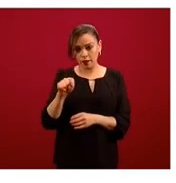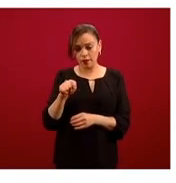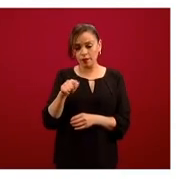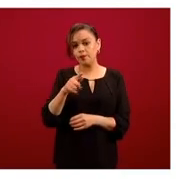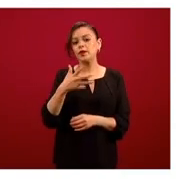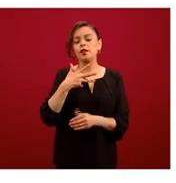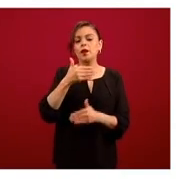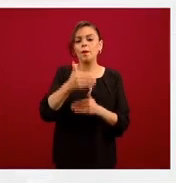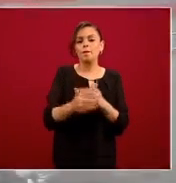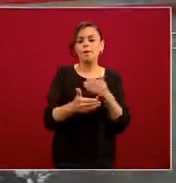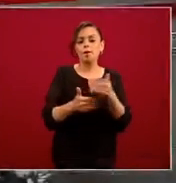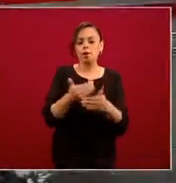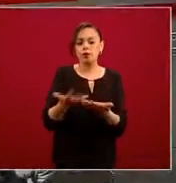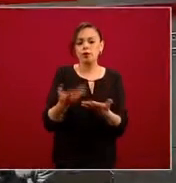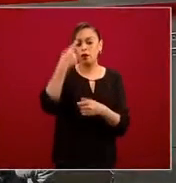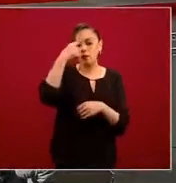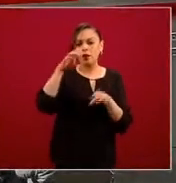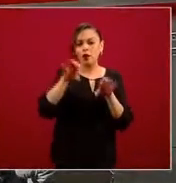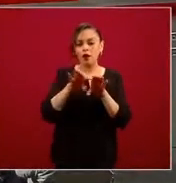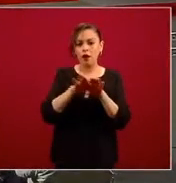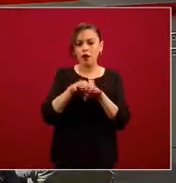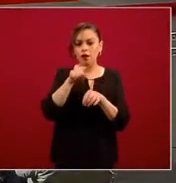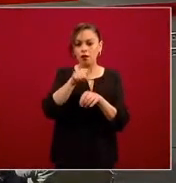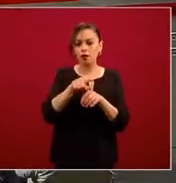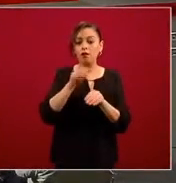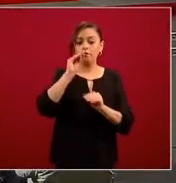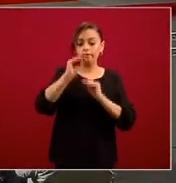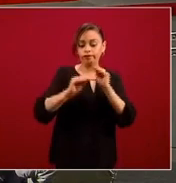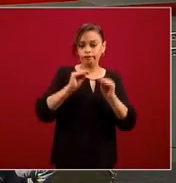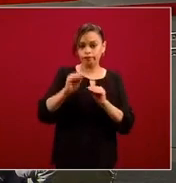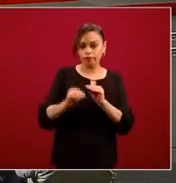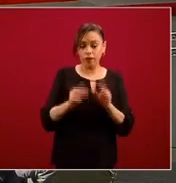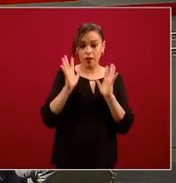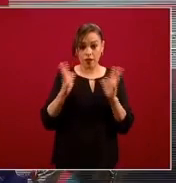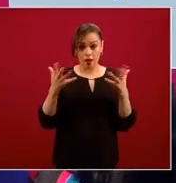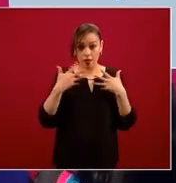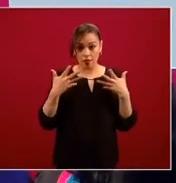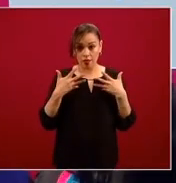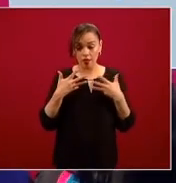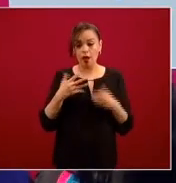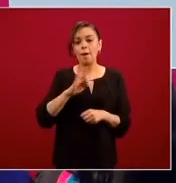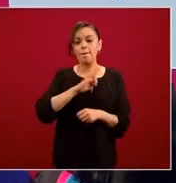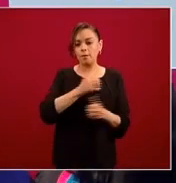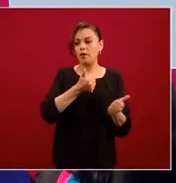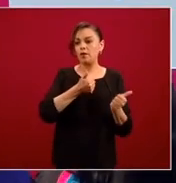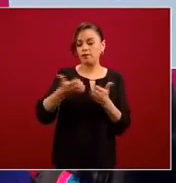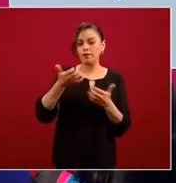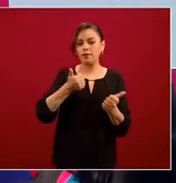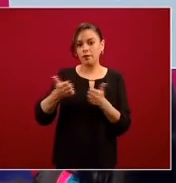DDTech is another company here that also works on biomedical safety.